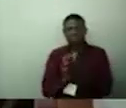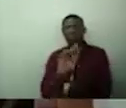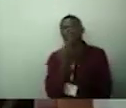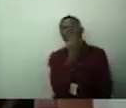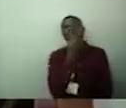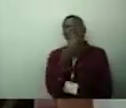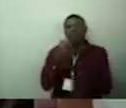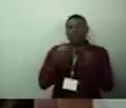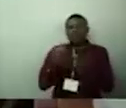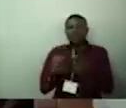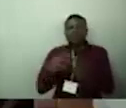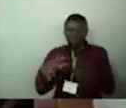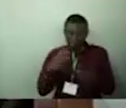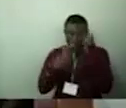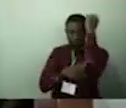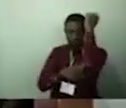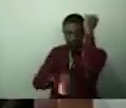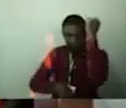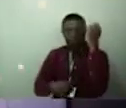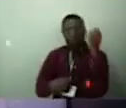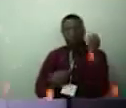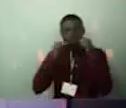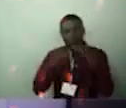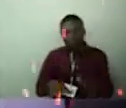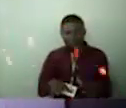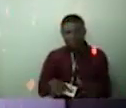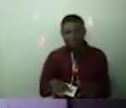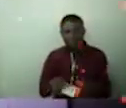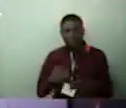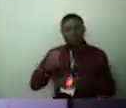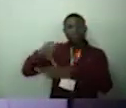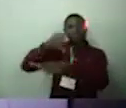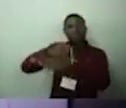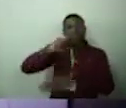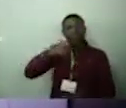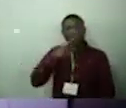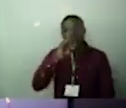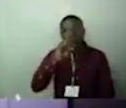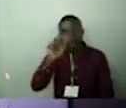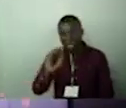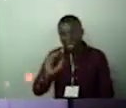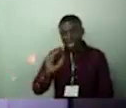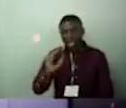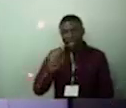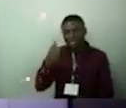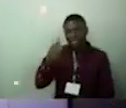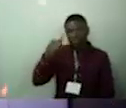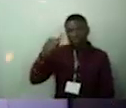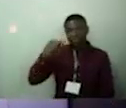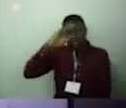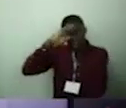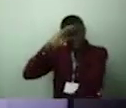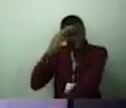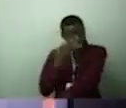God. Think about it. After that, Judah, he went to sleep with his own son's, wife, who dressed